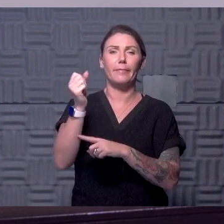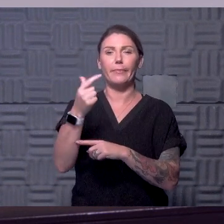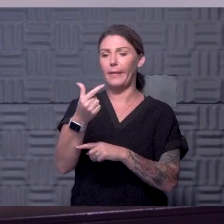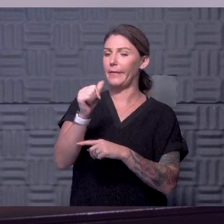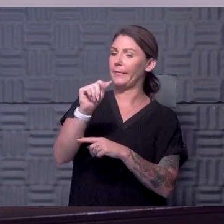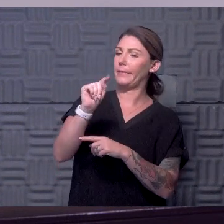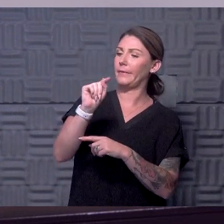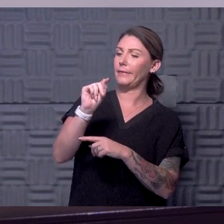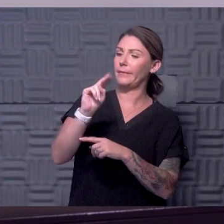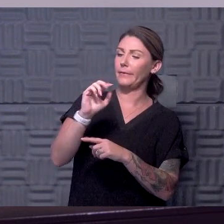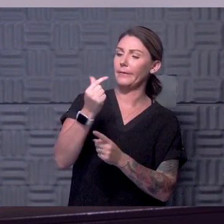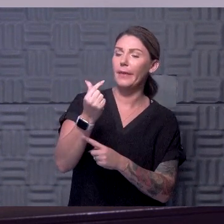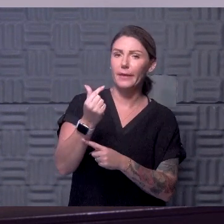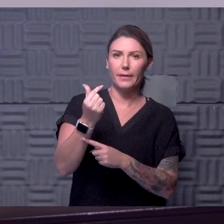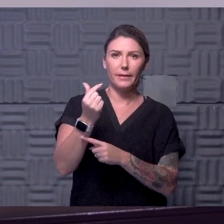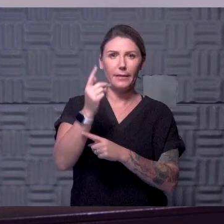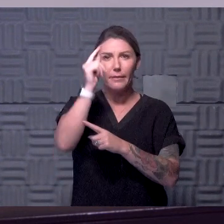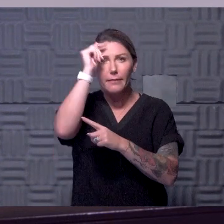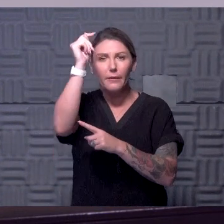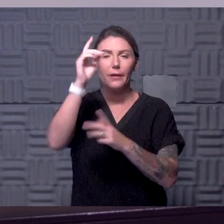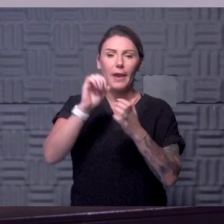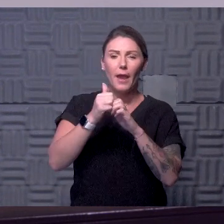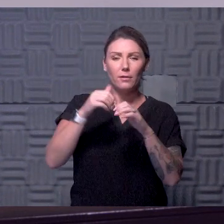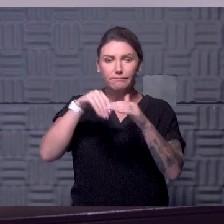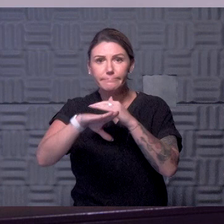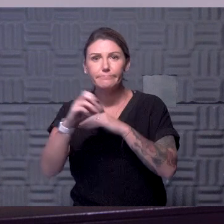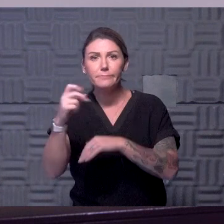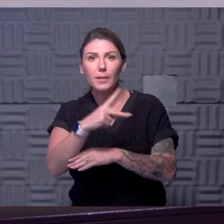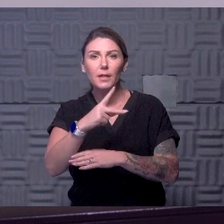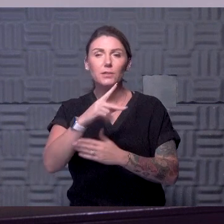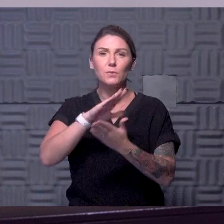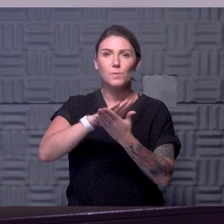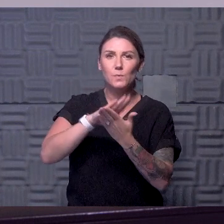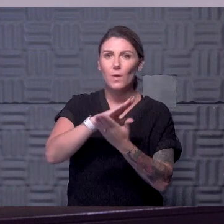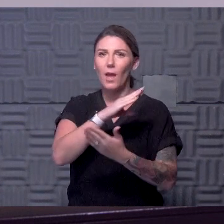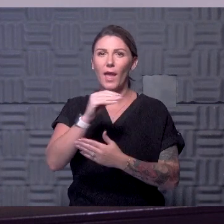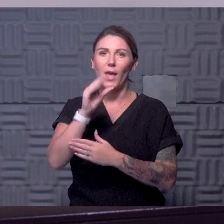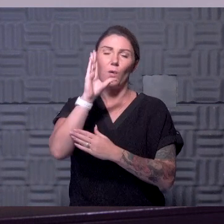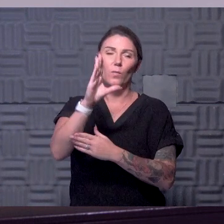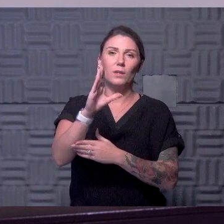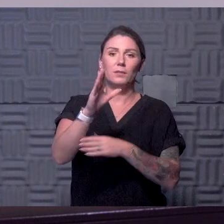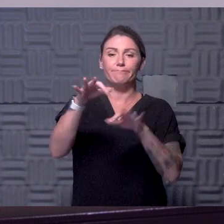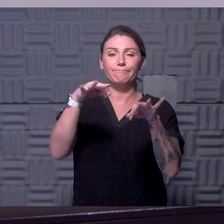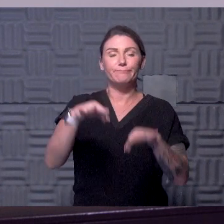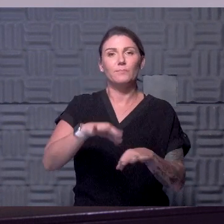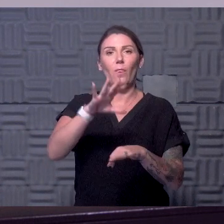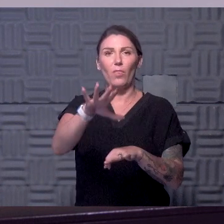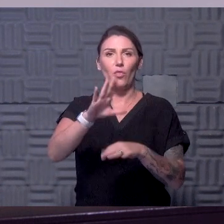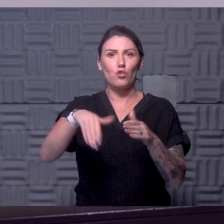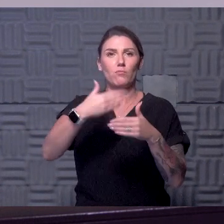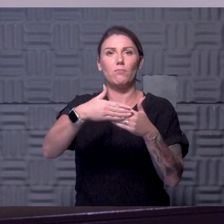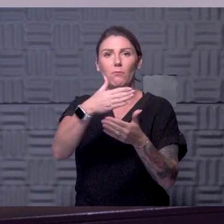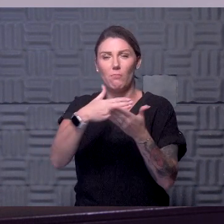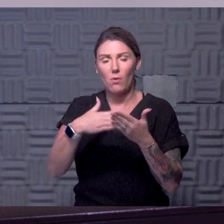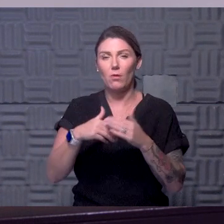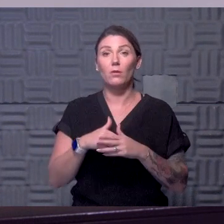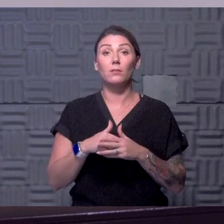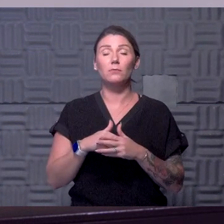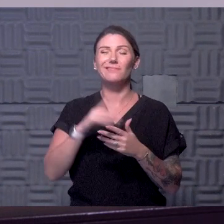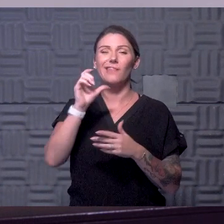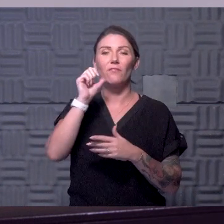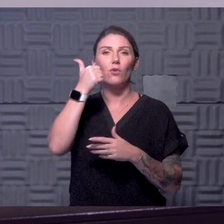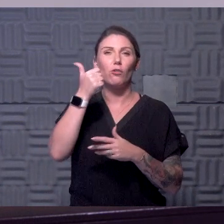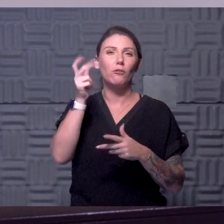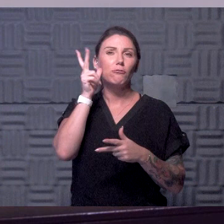of how to get back into school and sports, and they'll be weighing in on what their next step is. And then I've heard from other